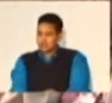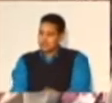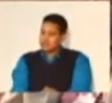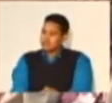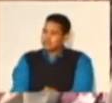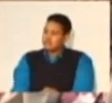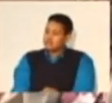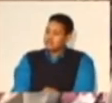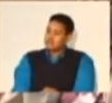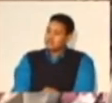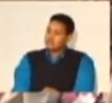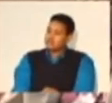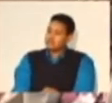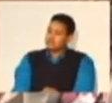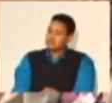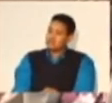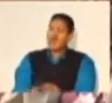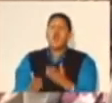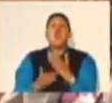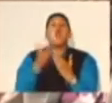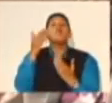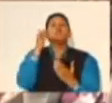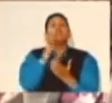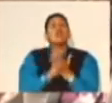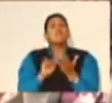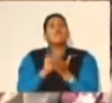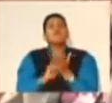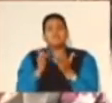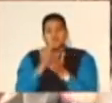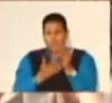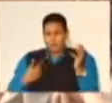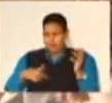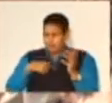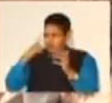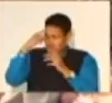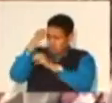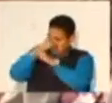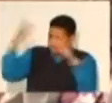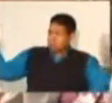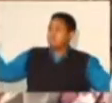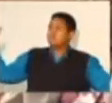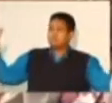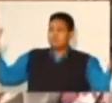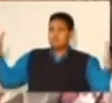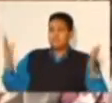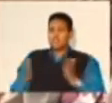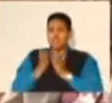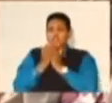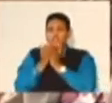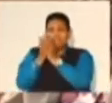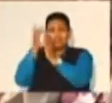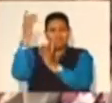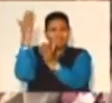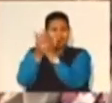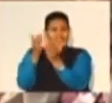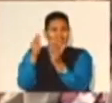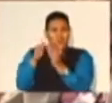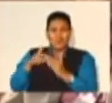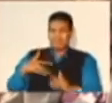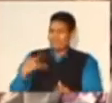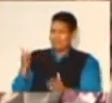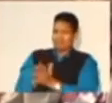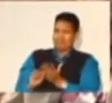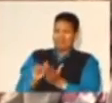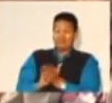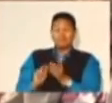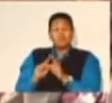It is almost impossible for some of us to even conceive of cruise ships coming downtown. But it